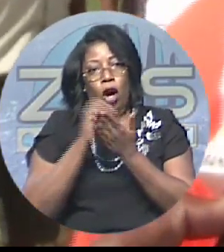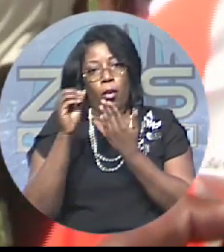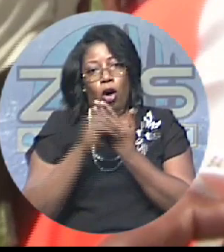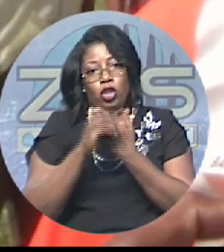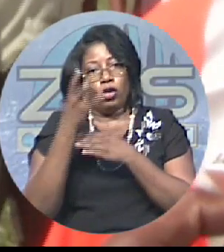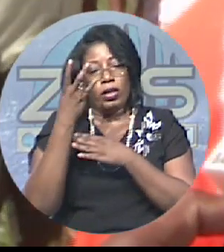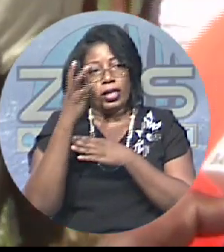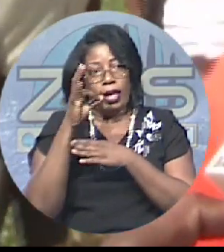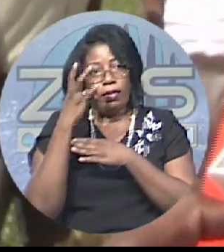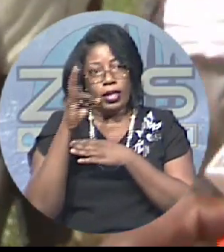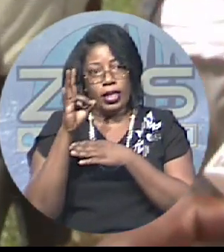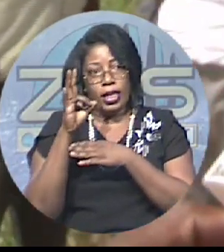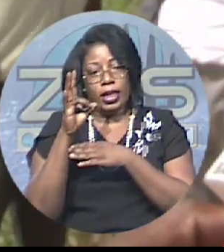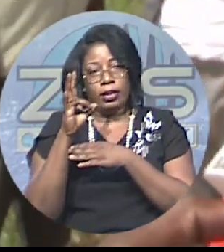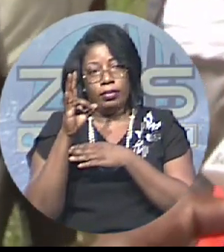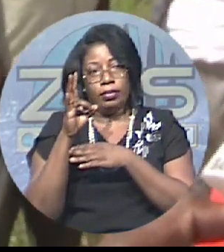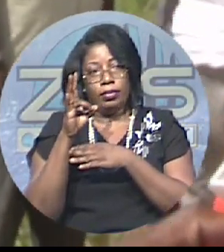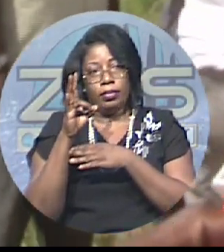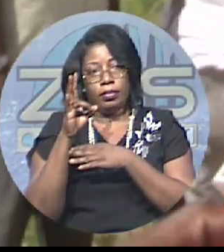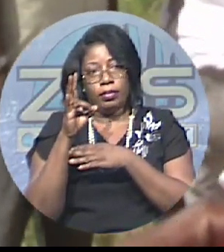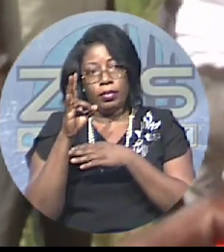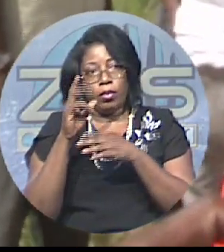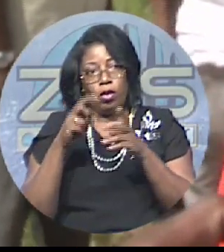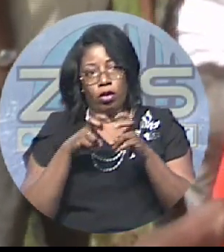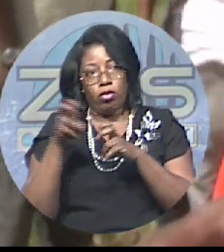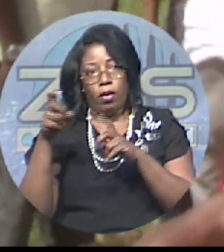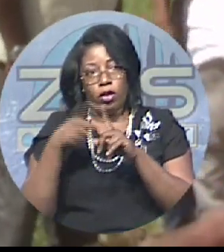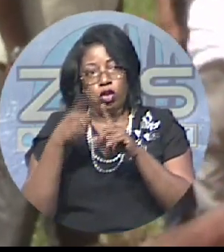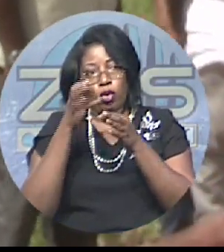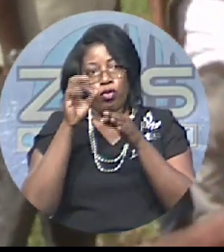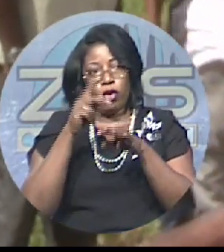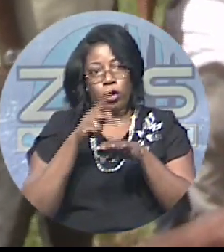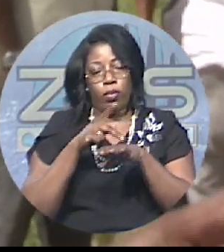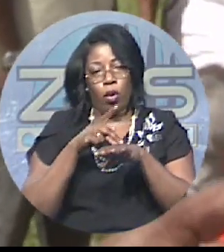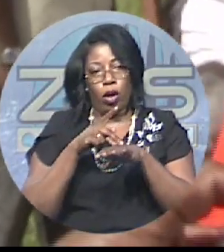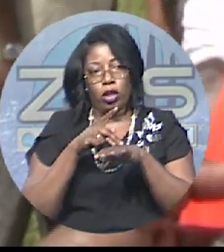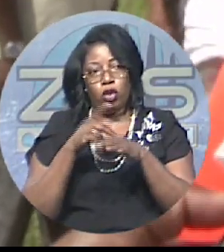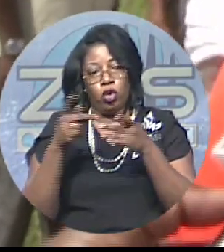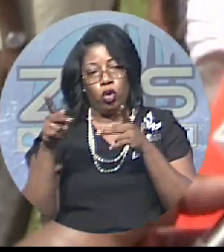17th. The players are supposed to be traveling to Freeport to play the Crushers.